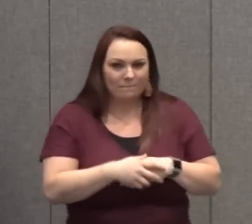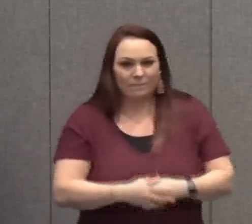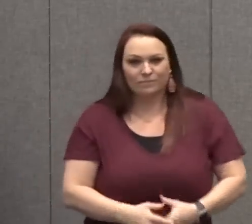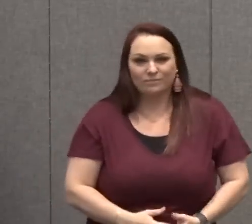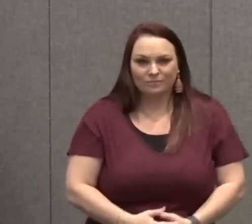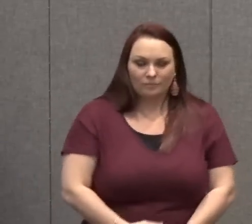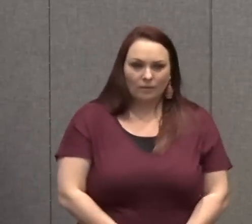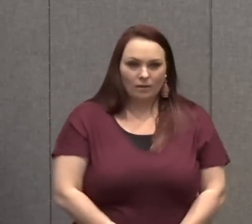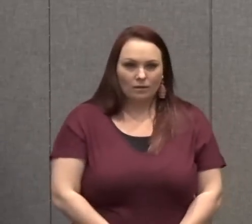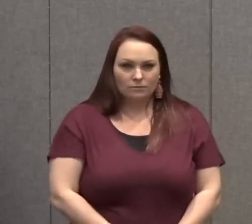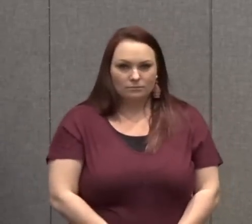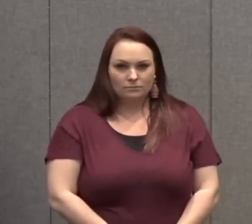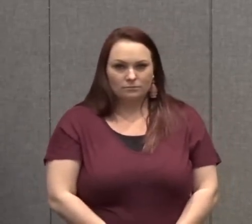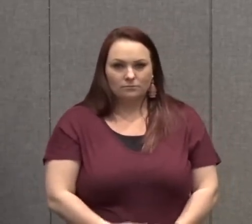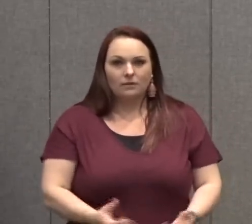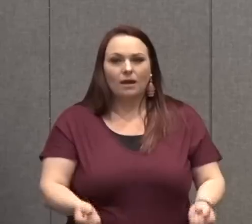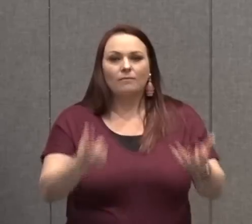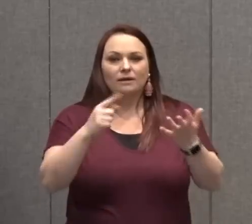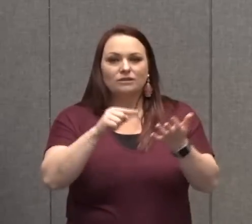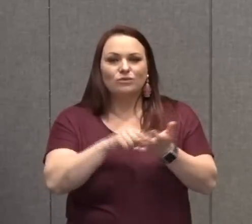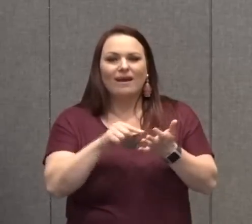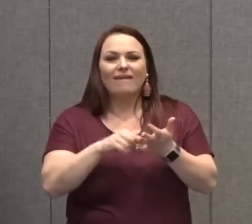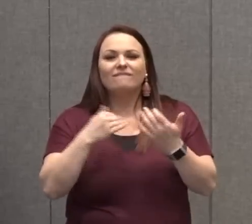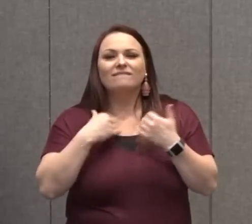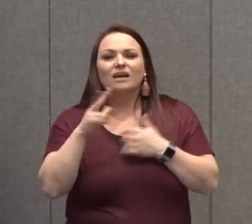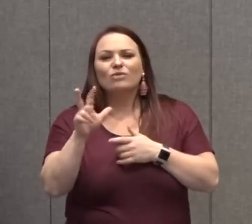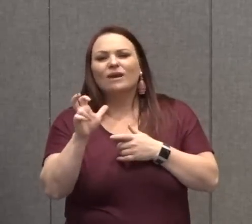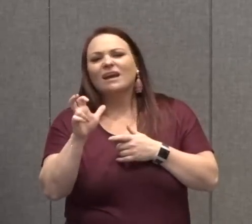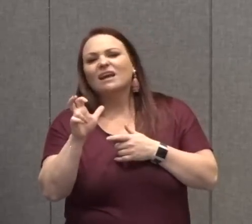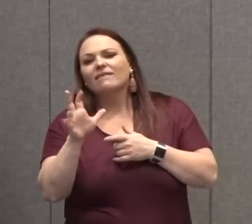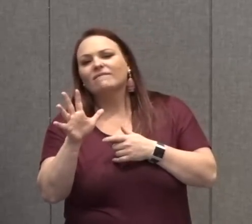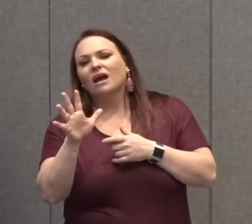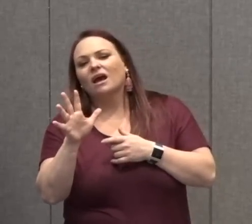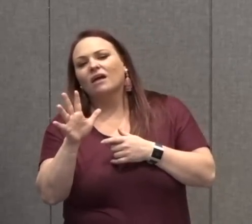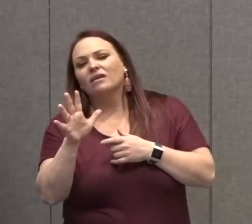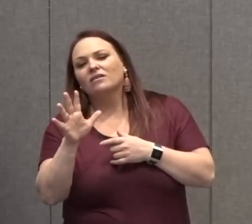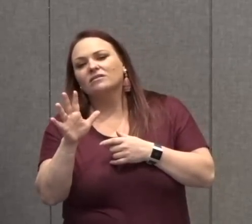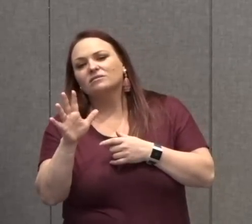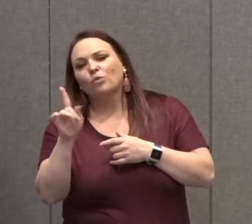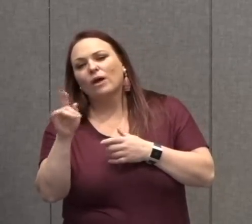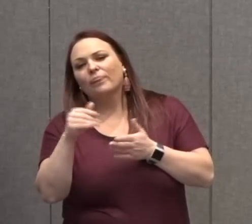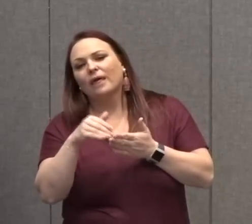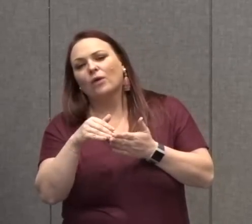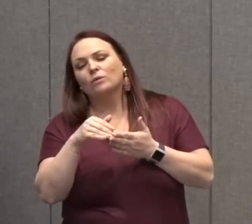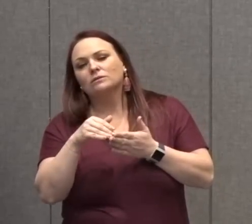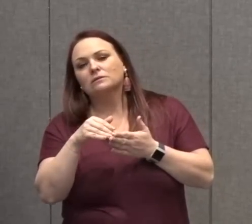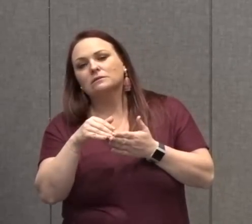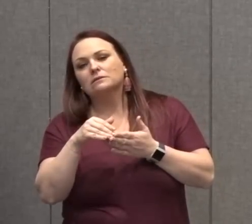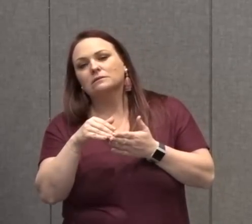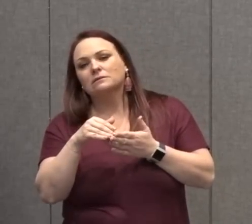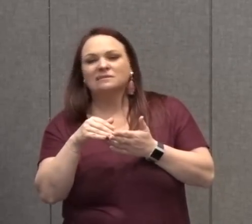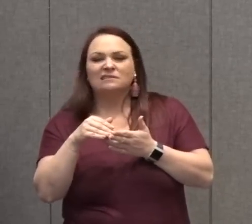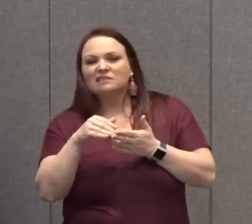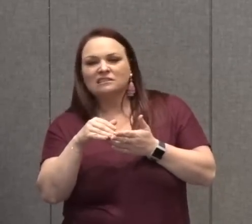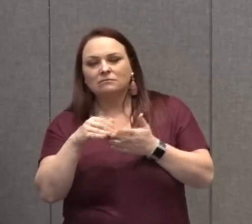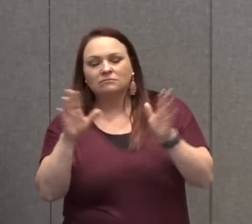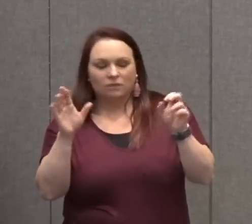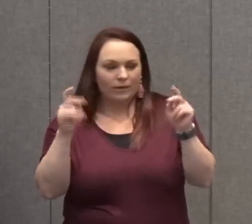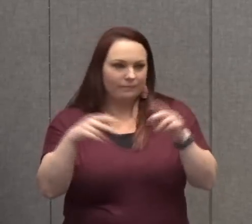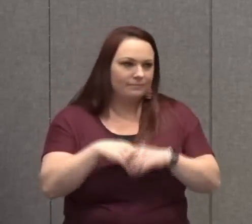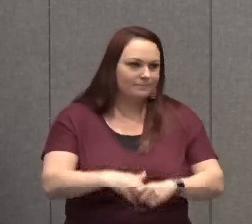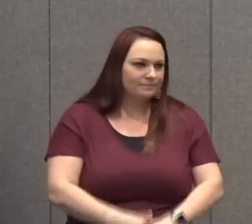how much do I have three five 10 thousand okay